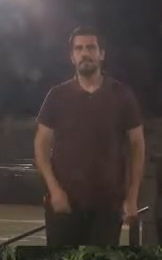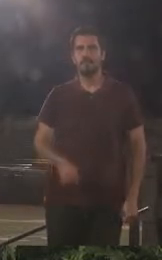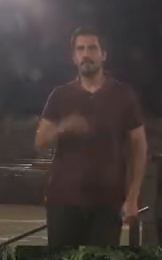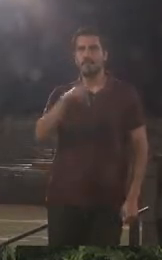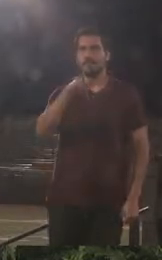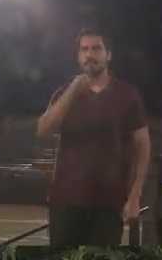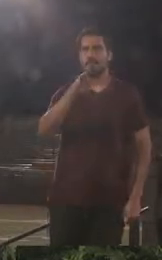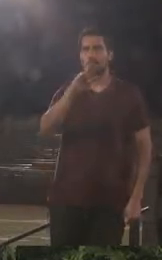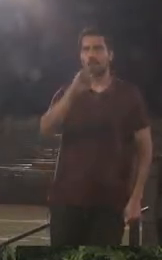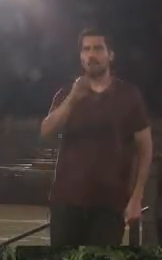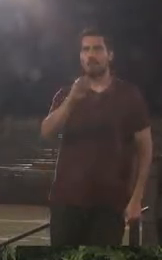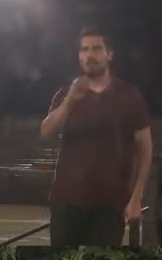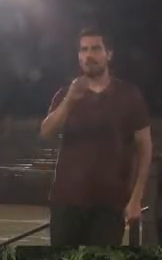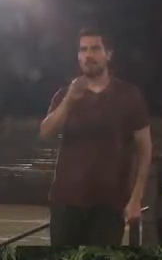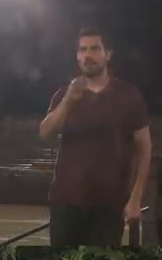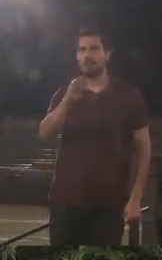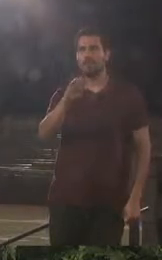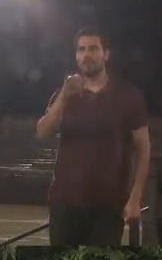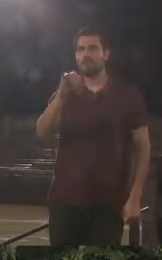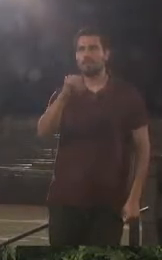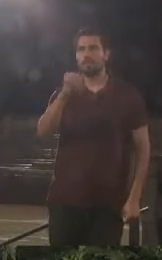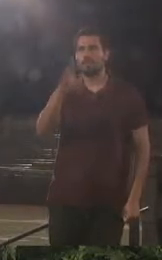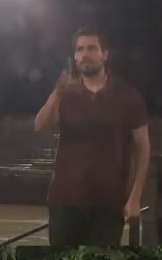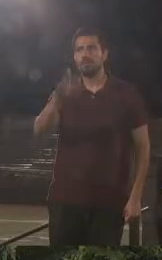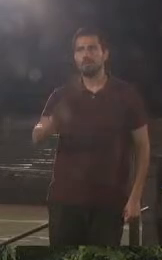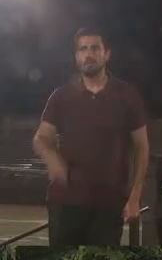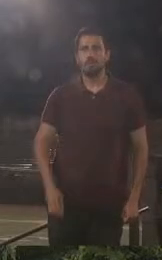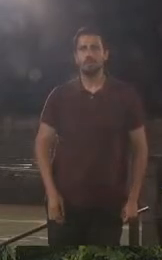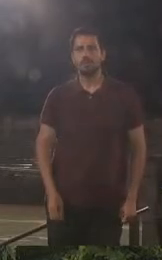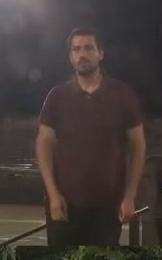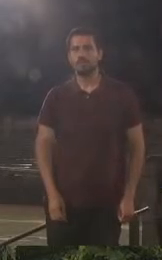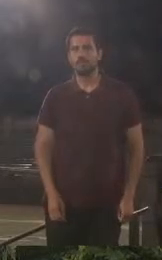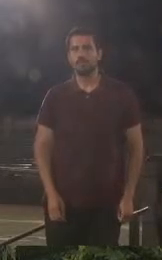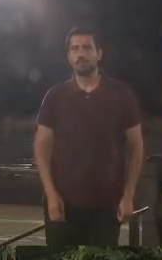Pablo Nathan Saldana Jr.